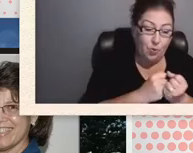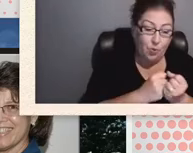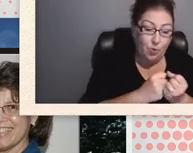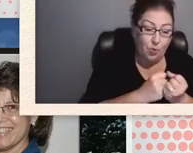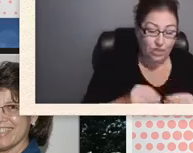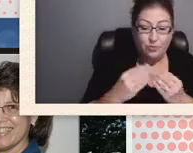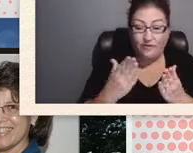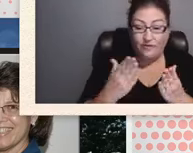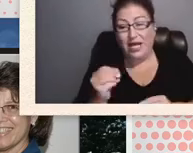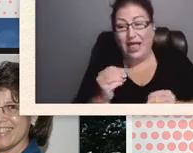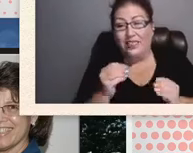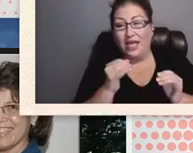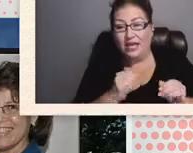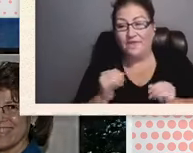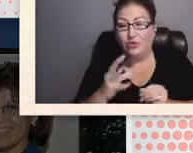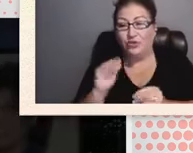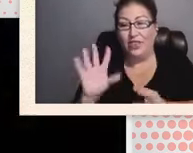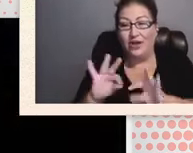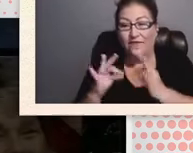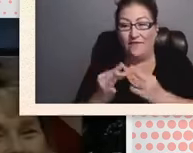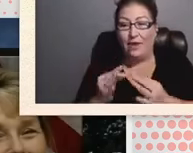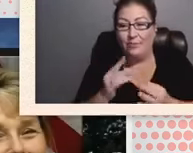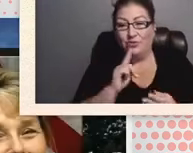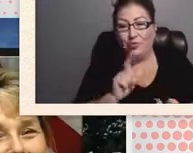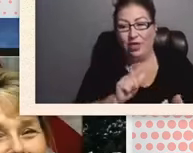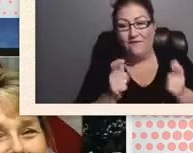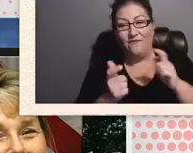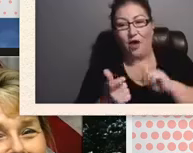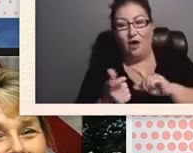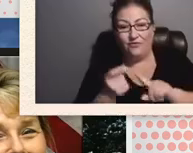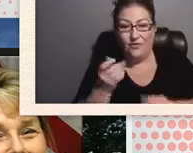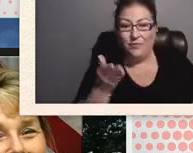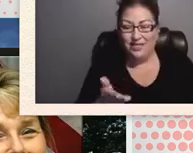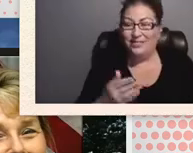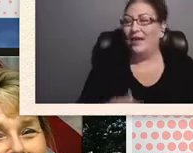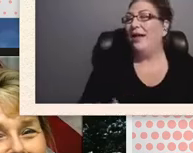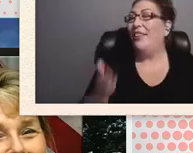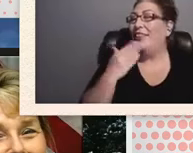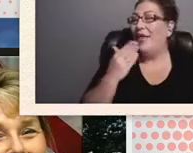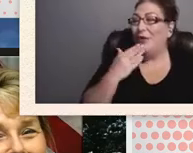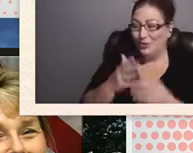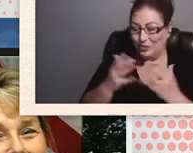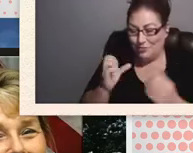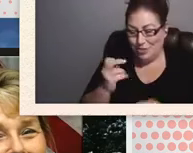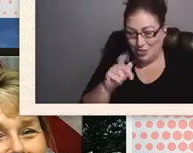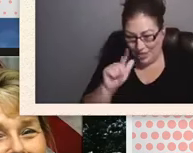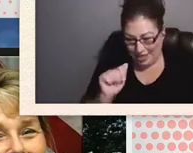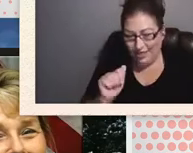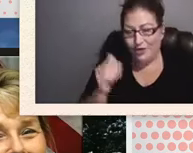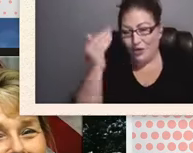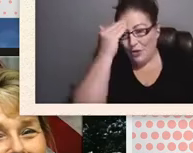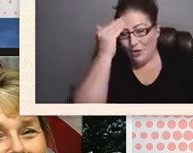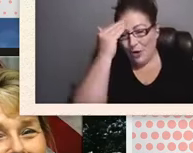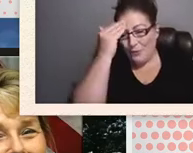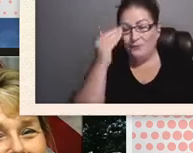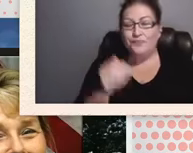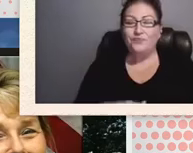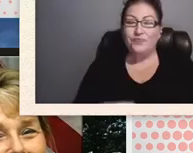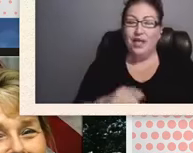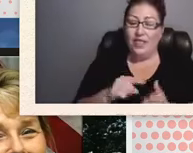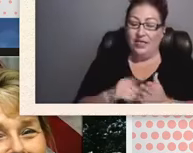their families just evolves from this. Well, thank you so much, Sheila. You know, this is Barbara again.